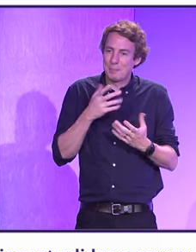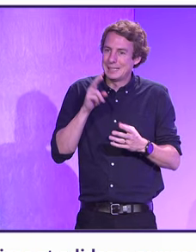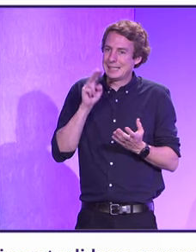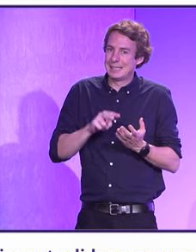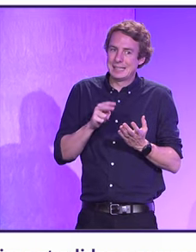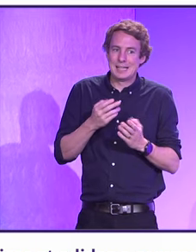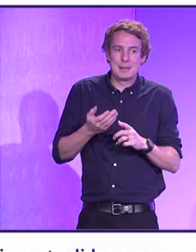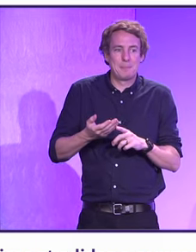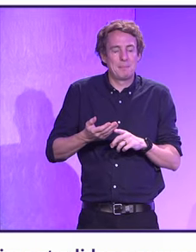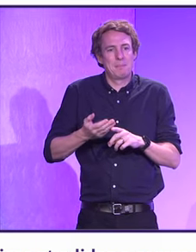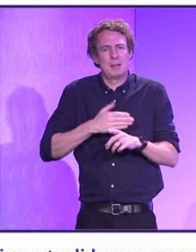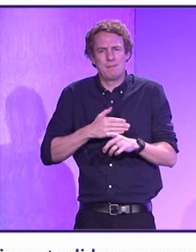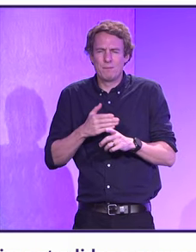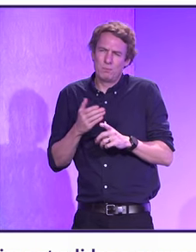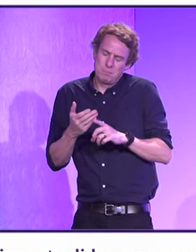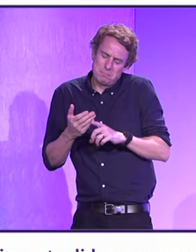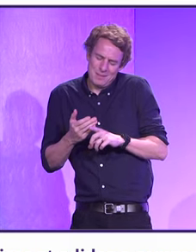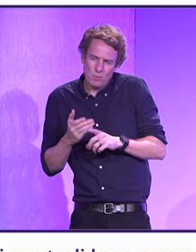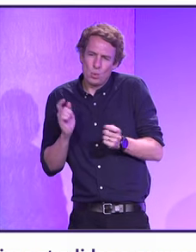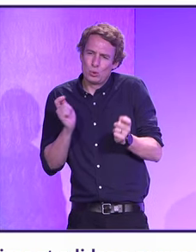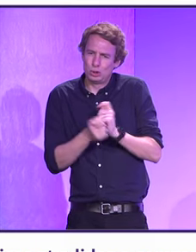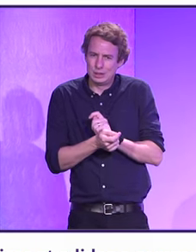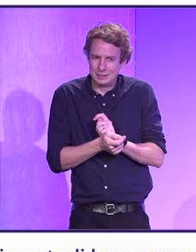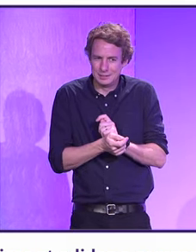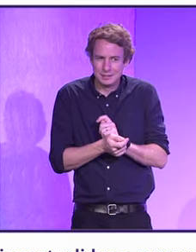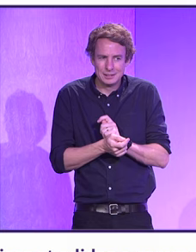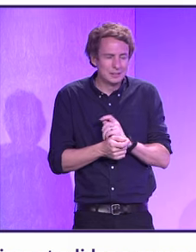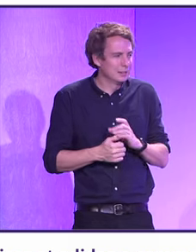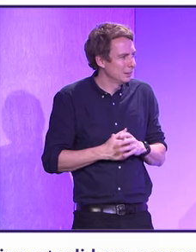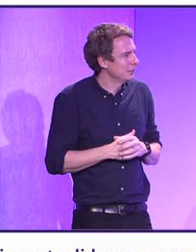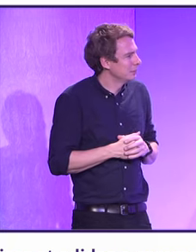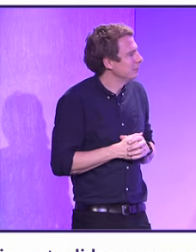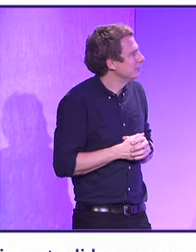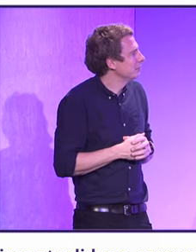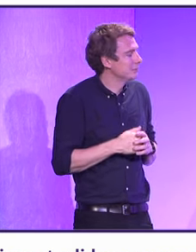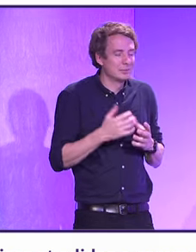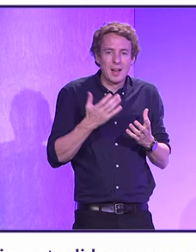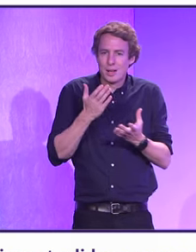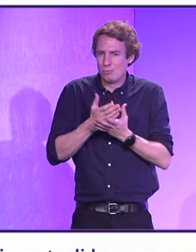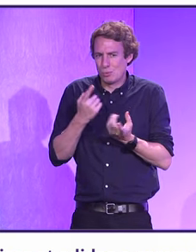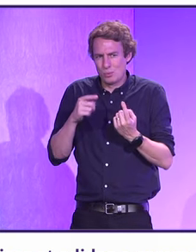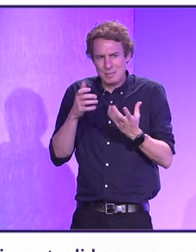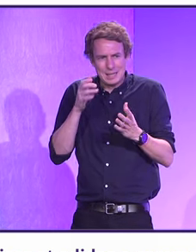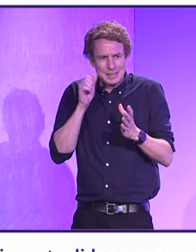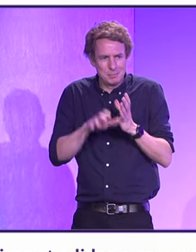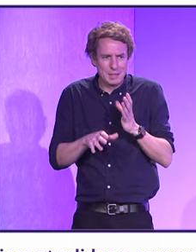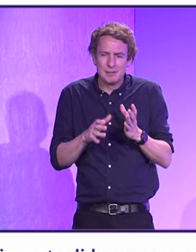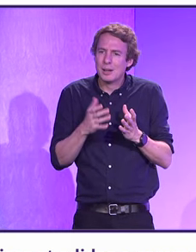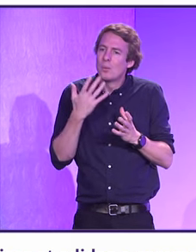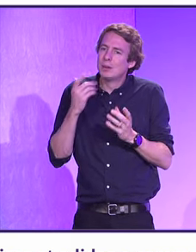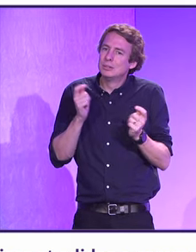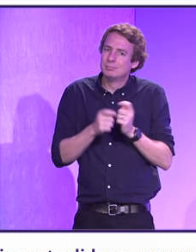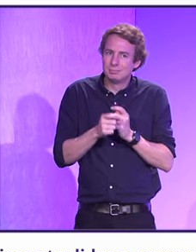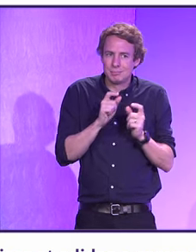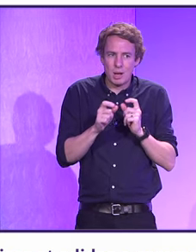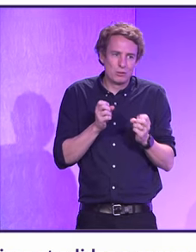I've also seen this prior to we shifted to the microservices. Bad thing is that I had literally experienced that in the reality once we